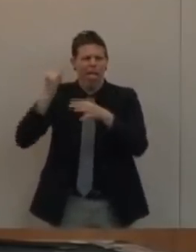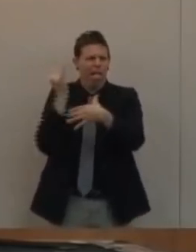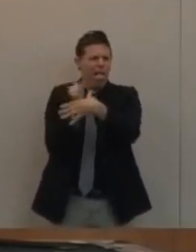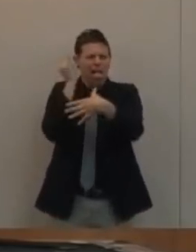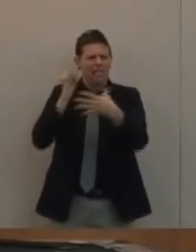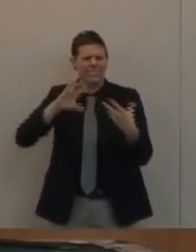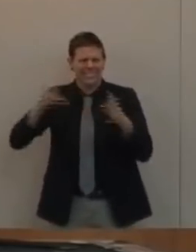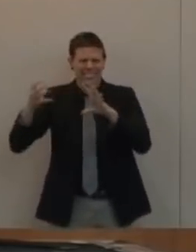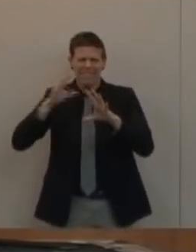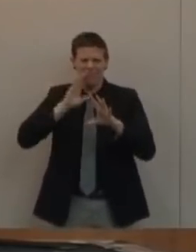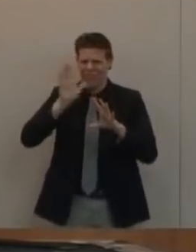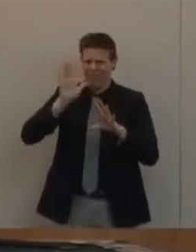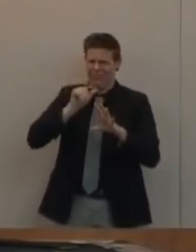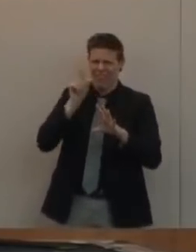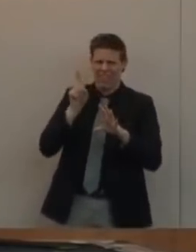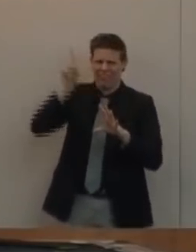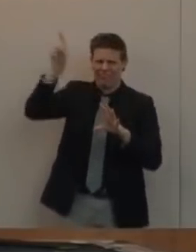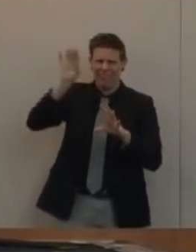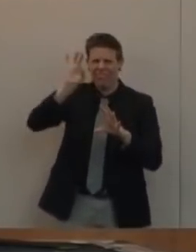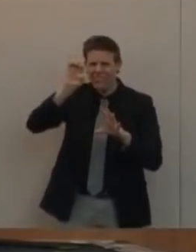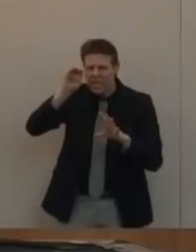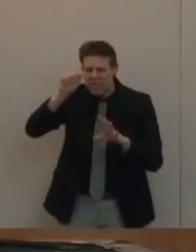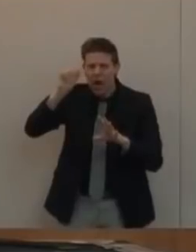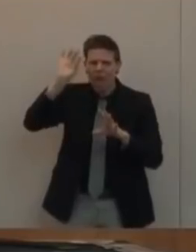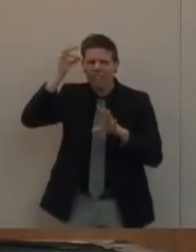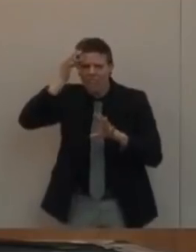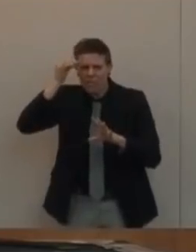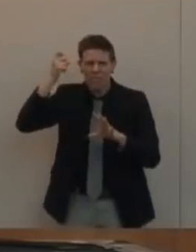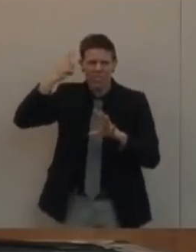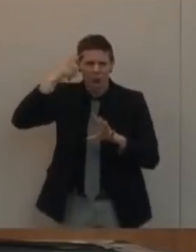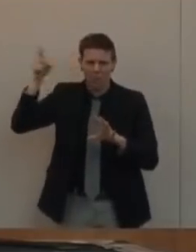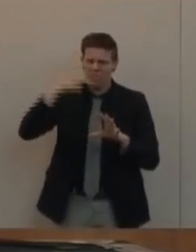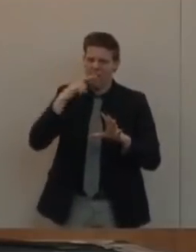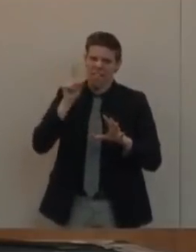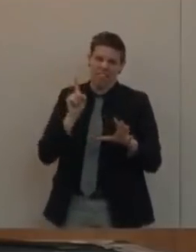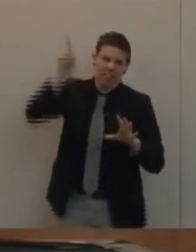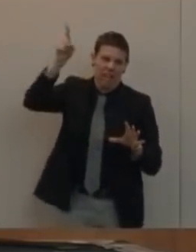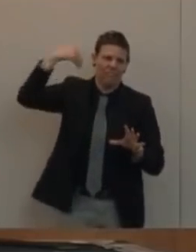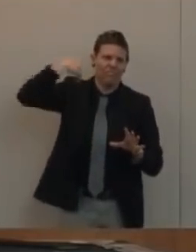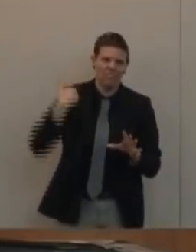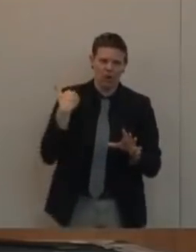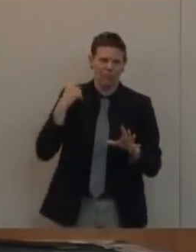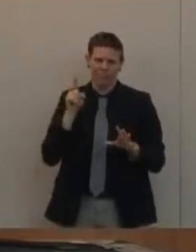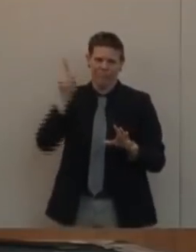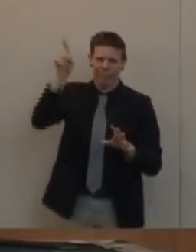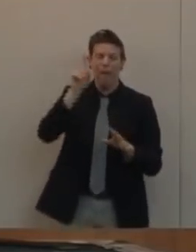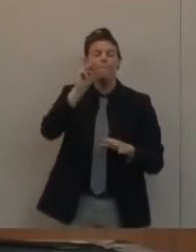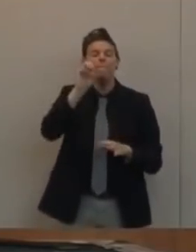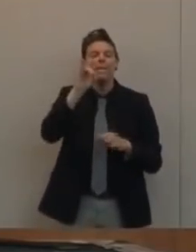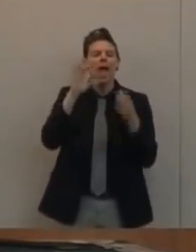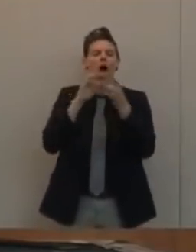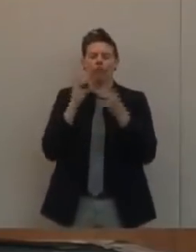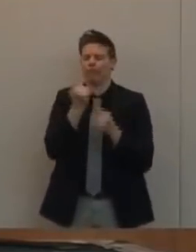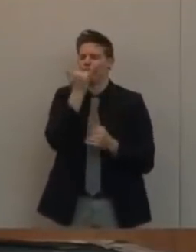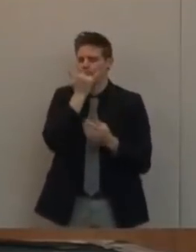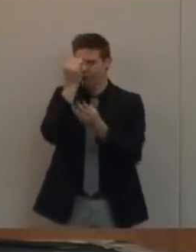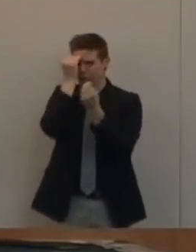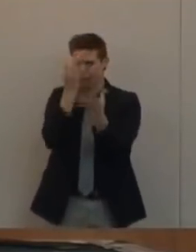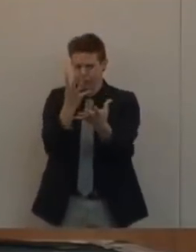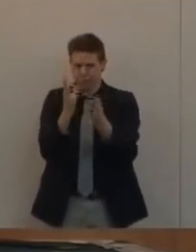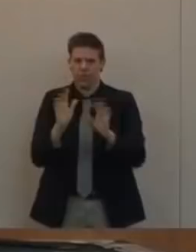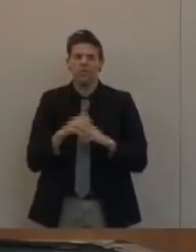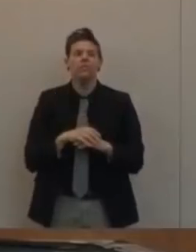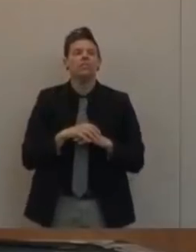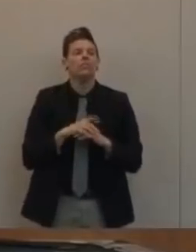government or FEMA, has been suggested by some media outlets, but rather there's been an